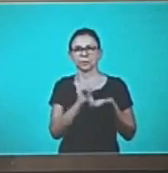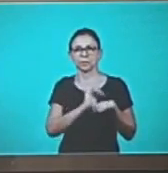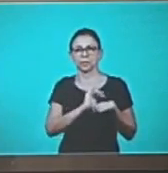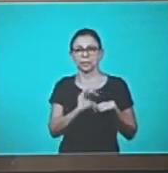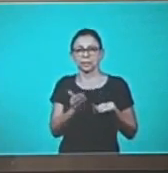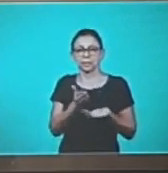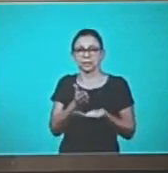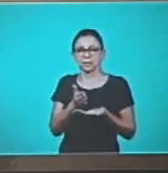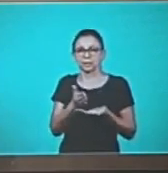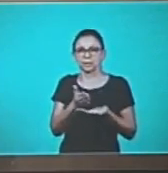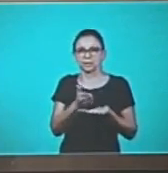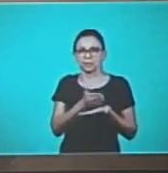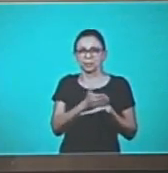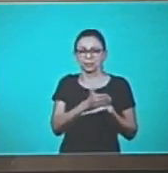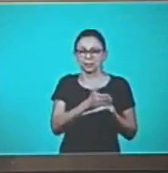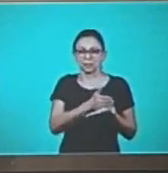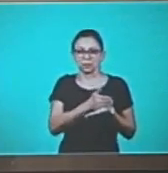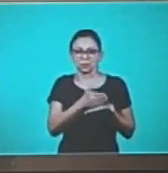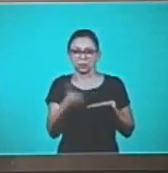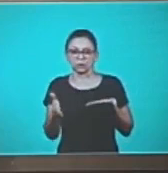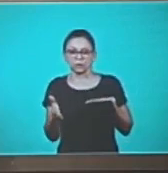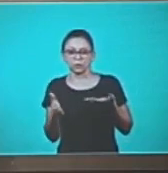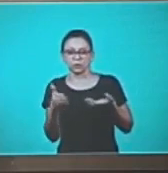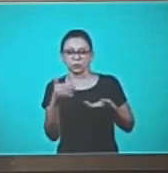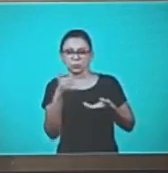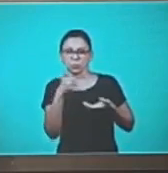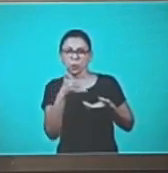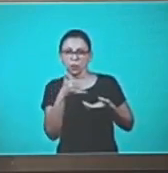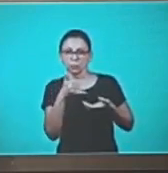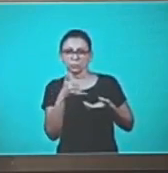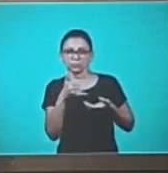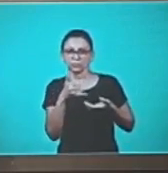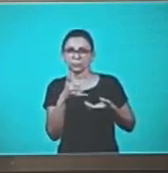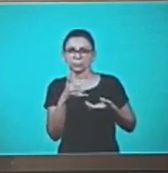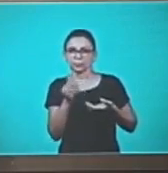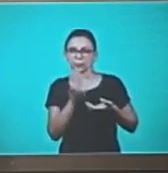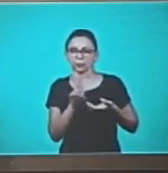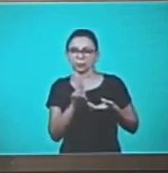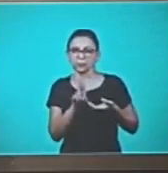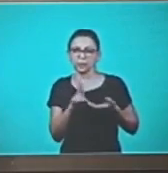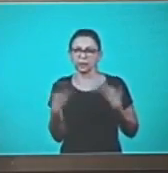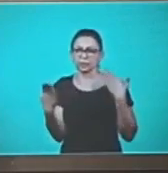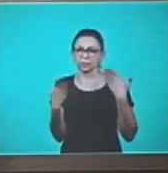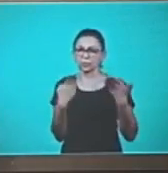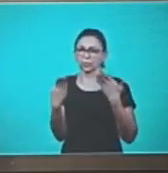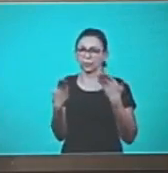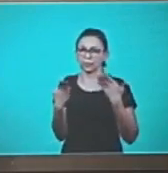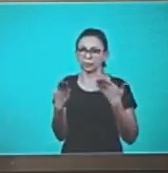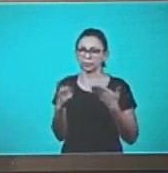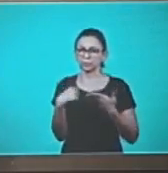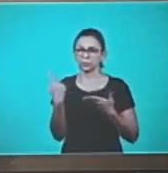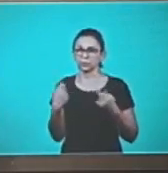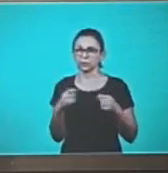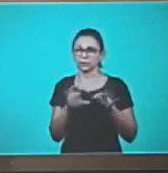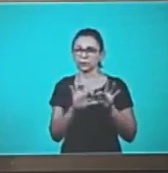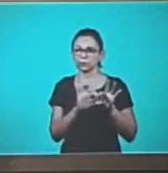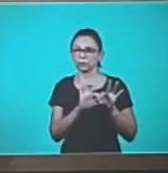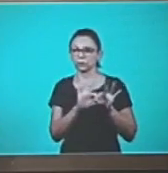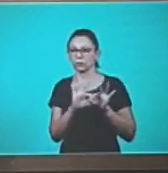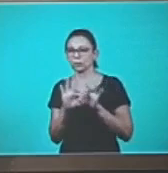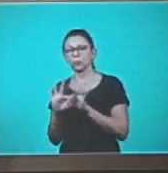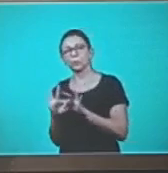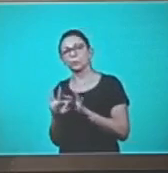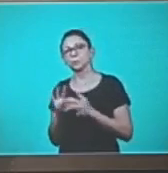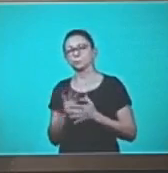to continue in fellowship. So it is in fellowship that you are able to achieve a blessing. So now he shows